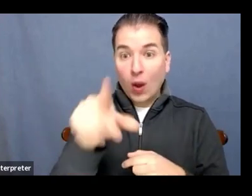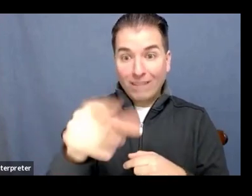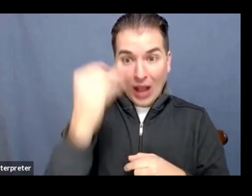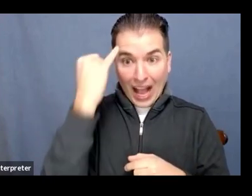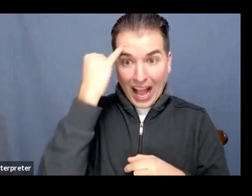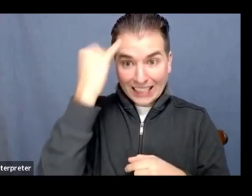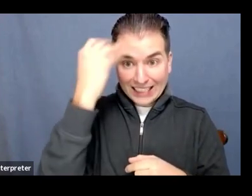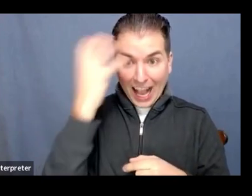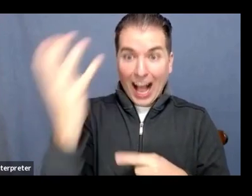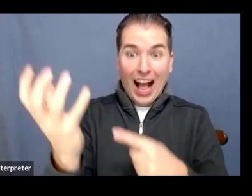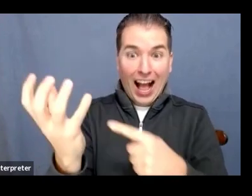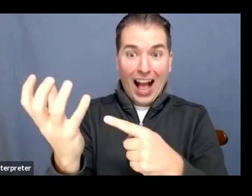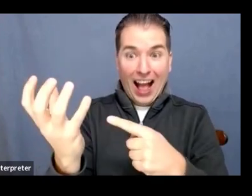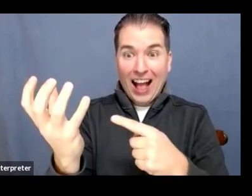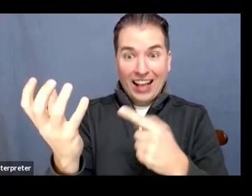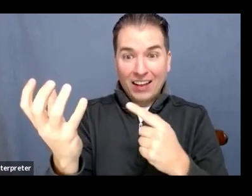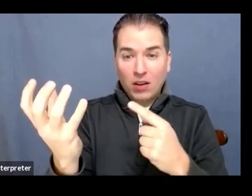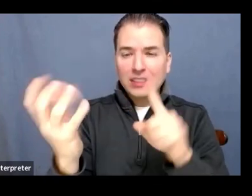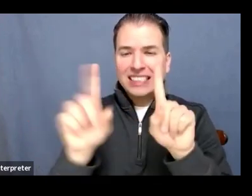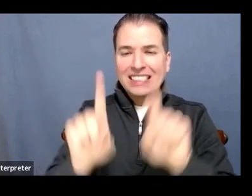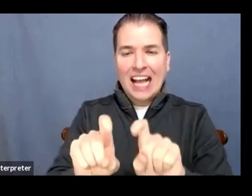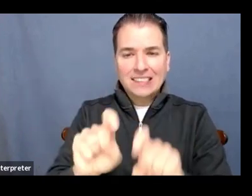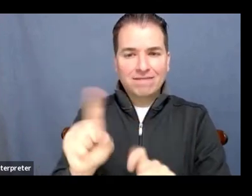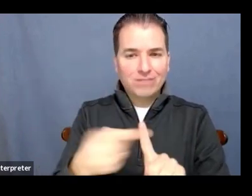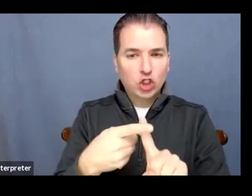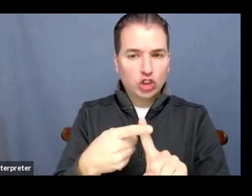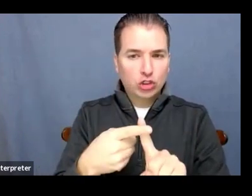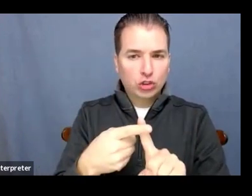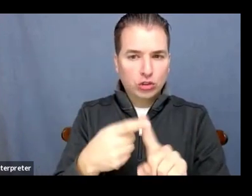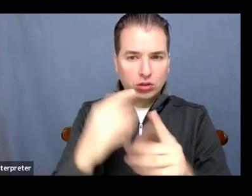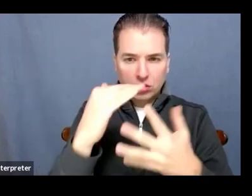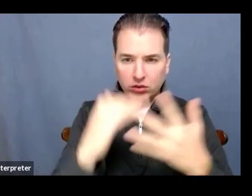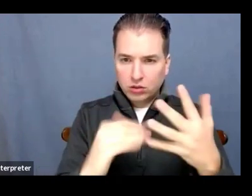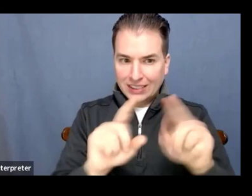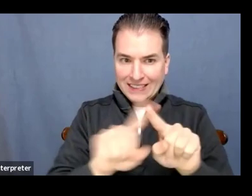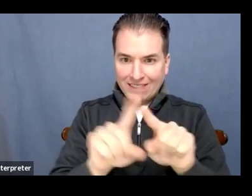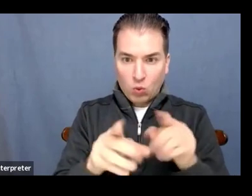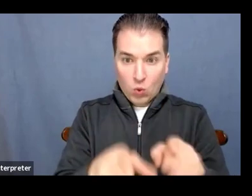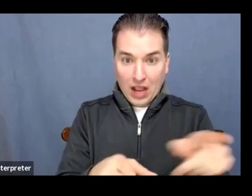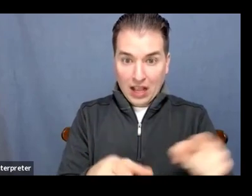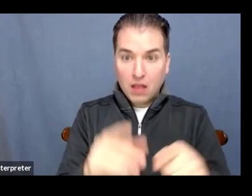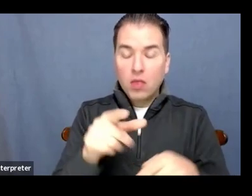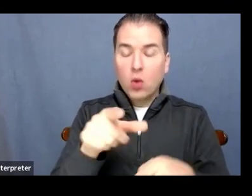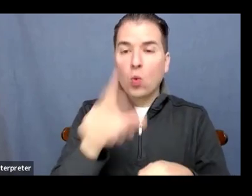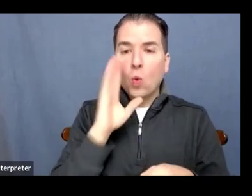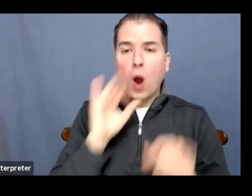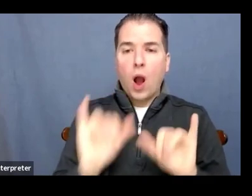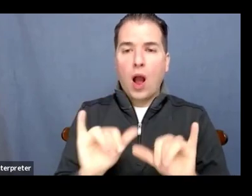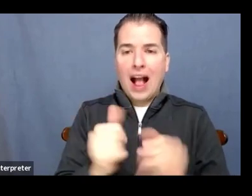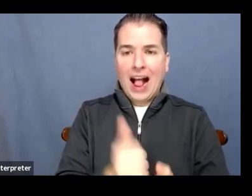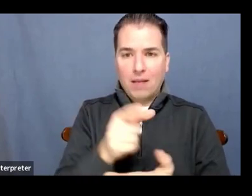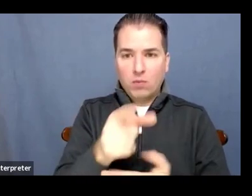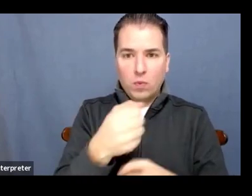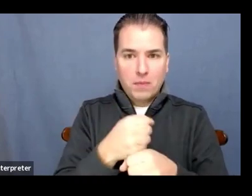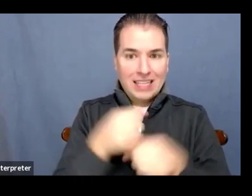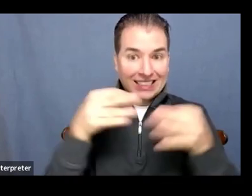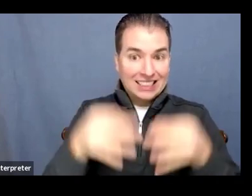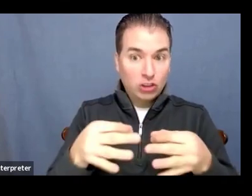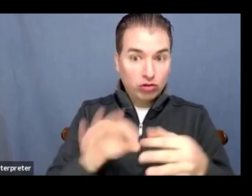it, and then you'll be able to make some sense of really what the viability is of your business going